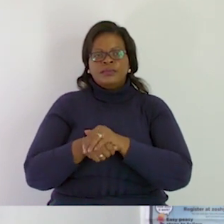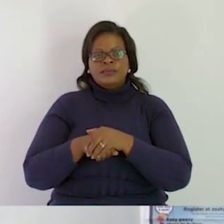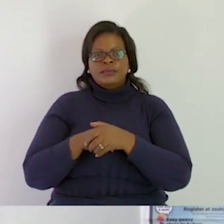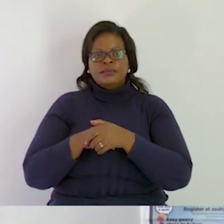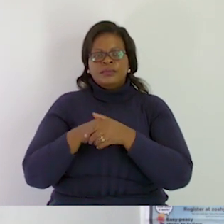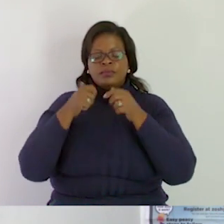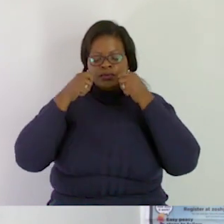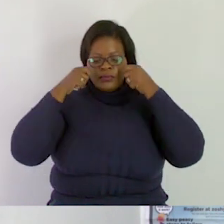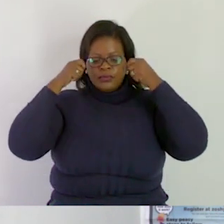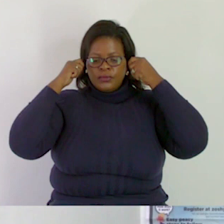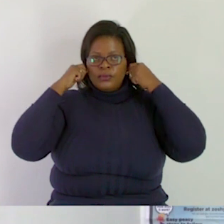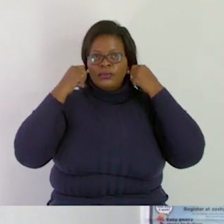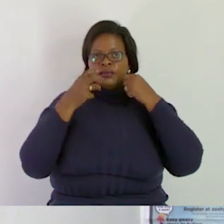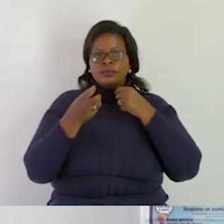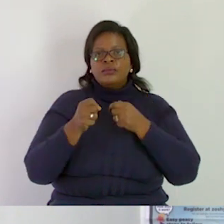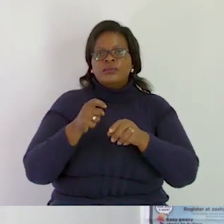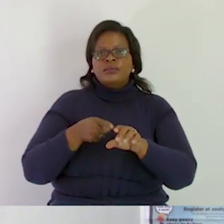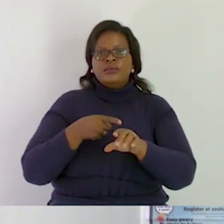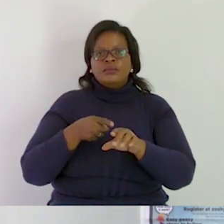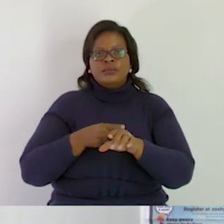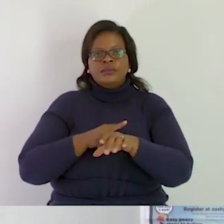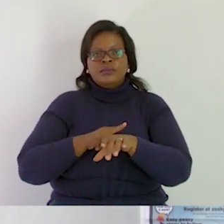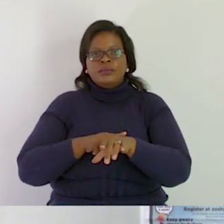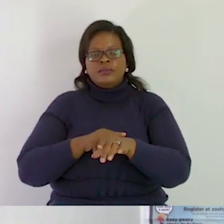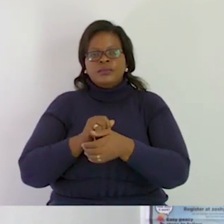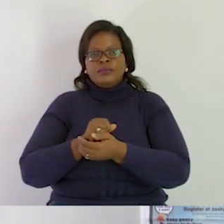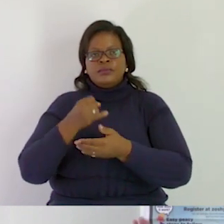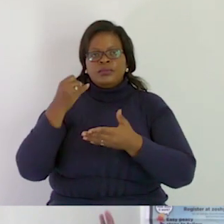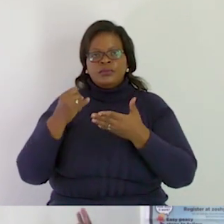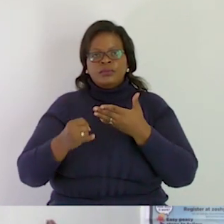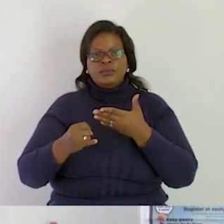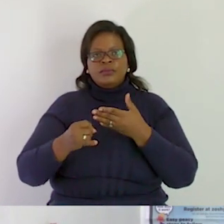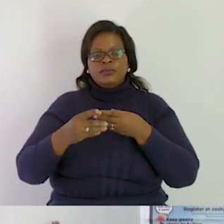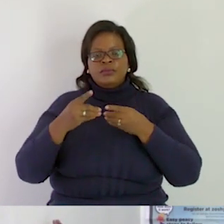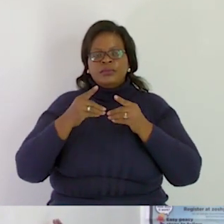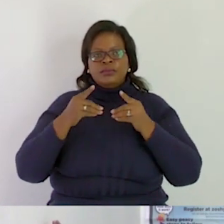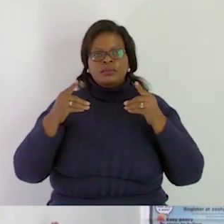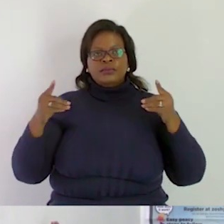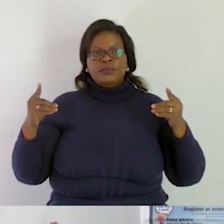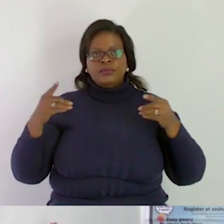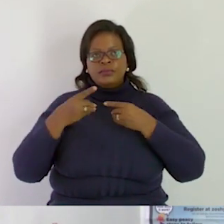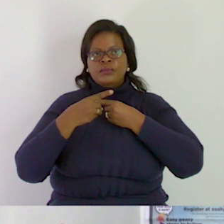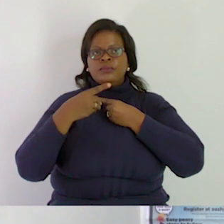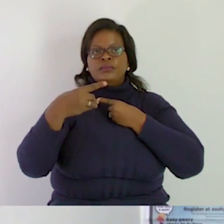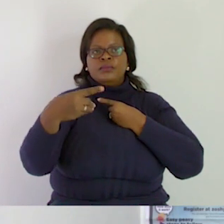To wear your mask. And then, of course, lastly, your social